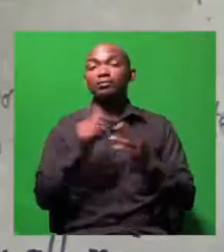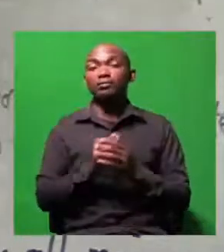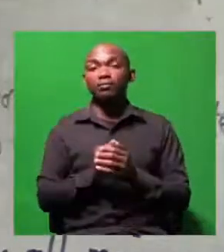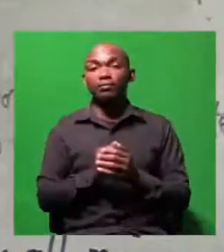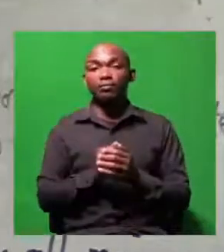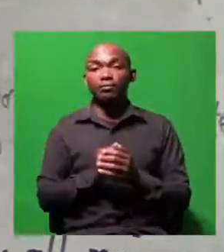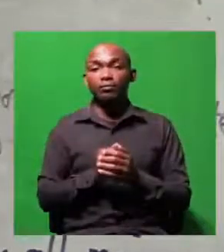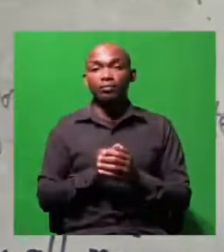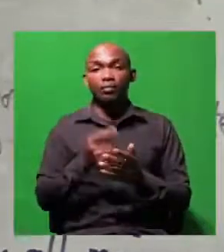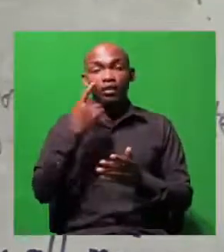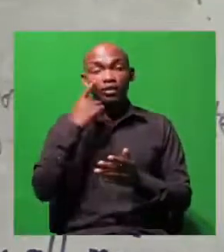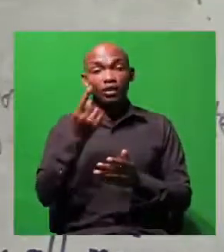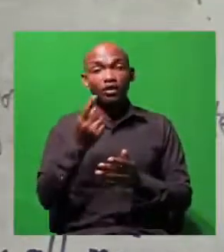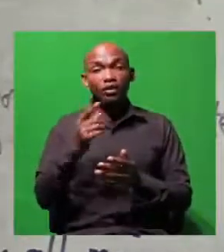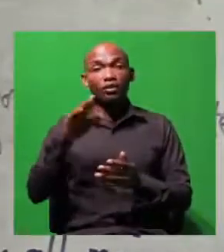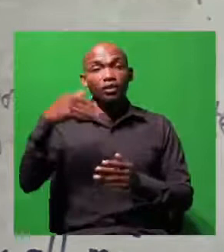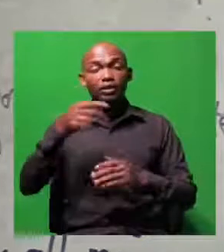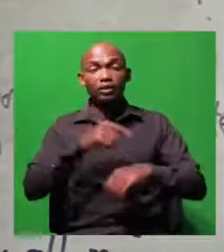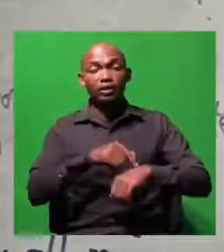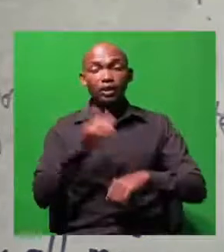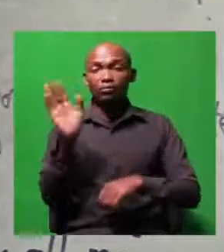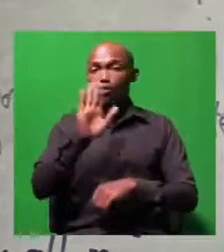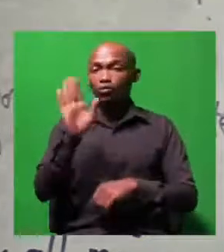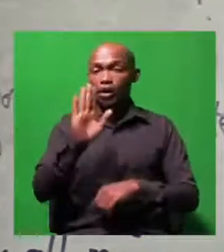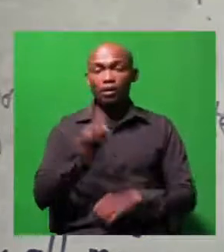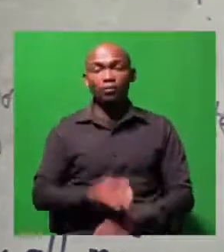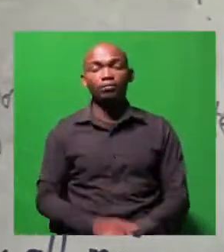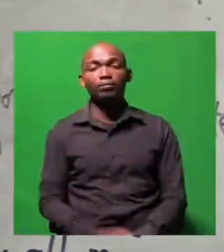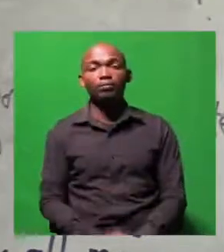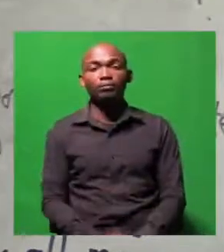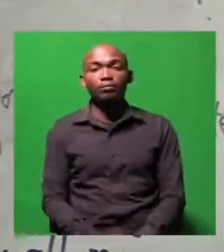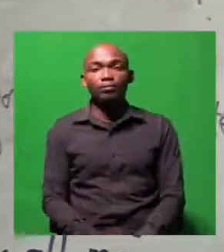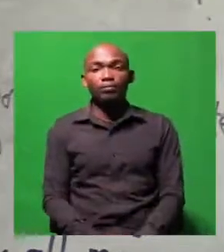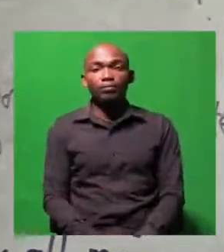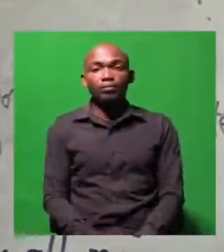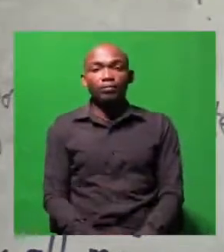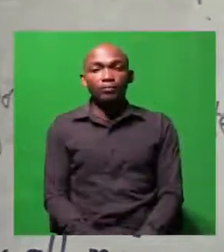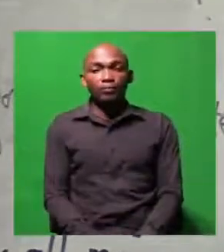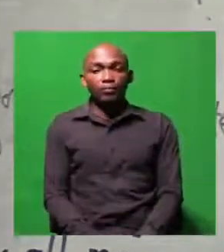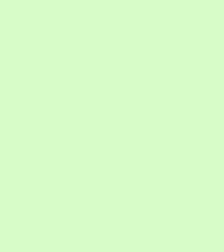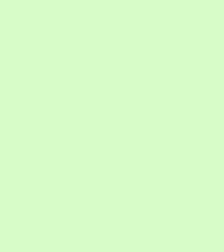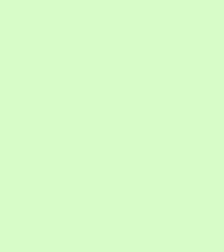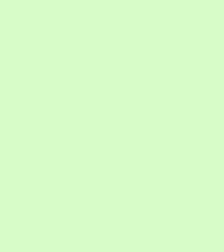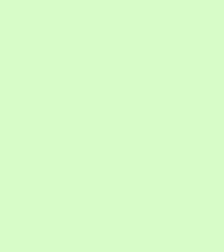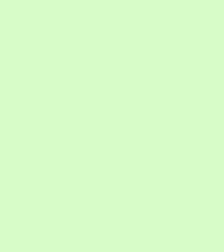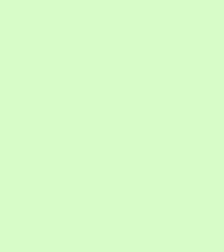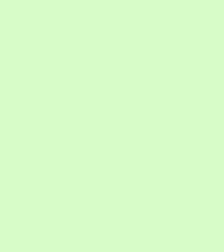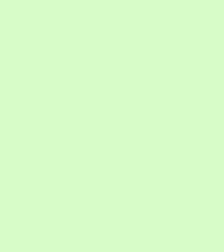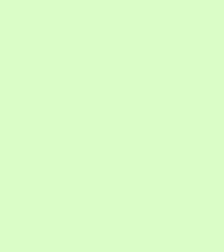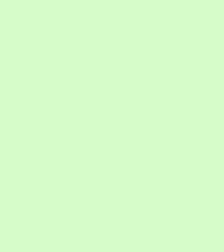for listening the lesson. goodbye. See you next time. Goodbye.